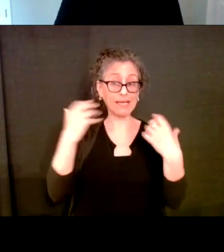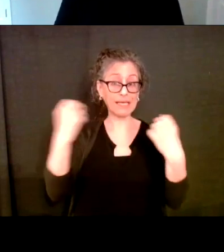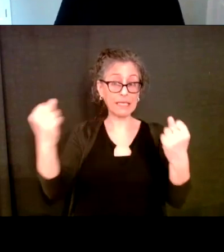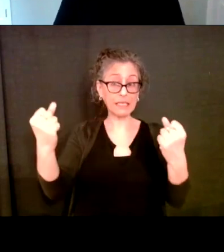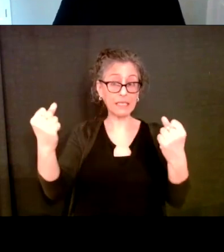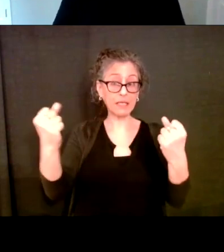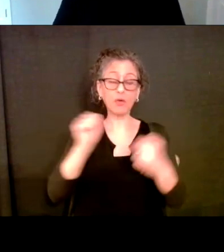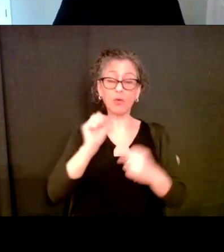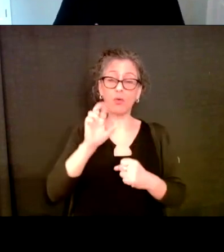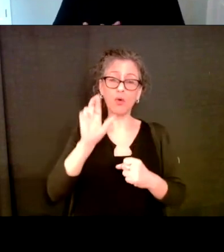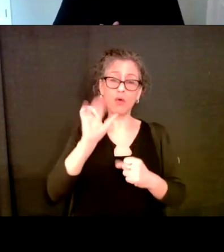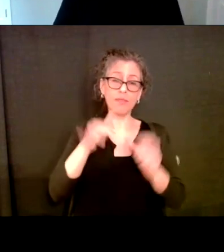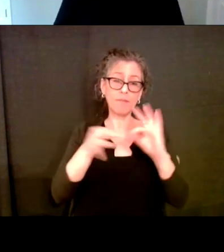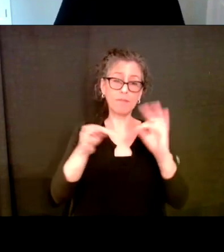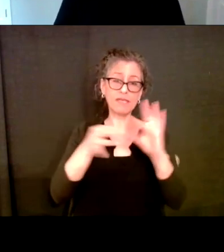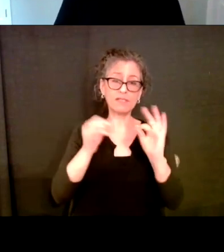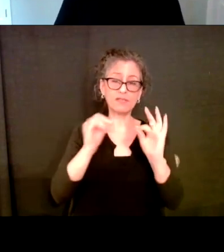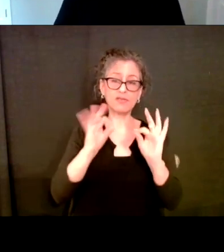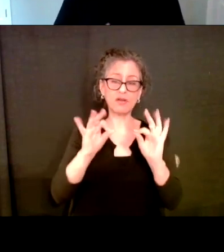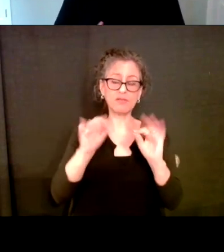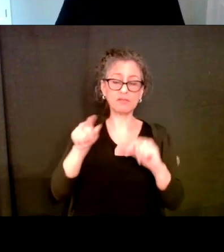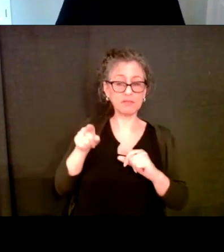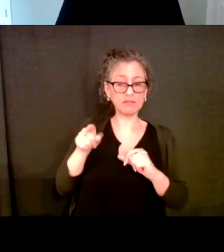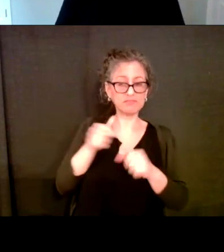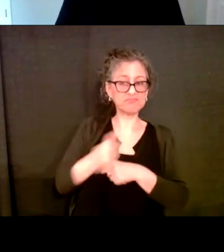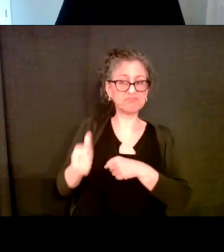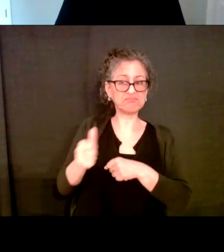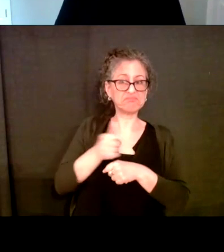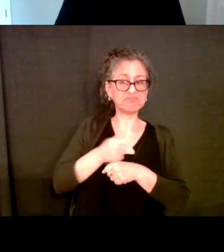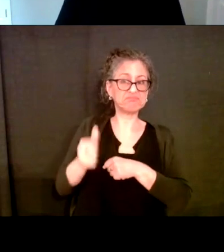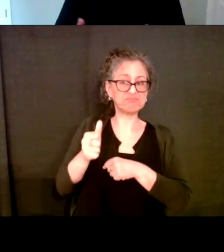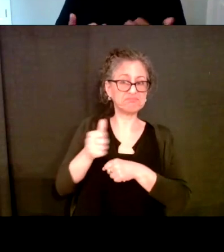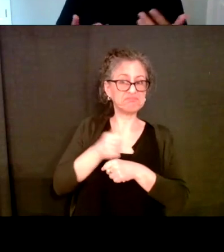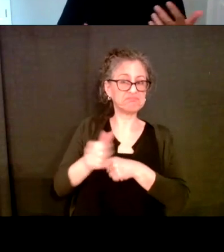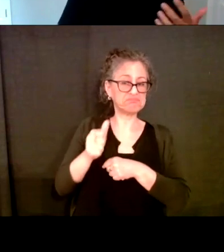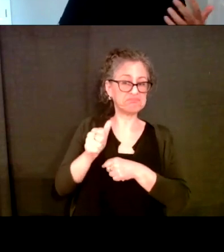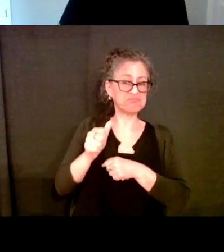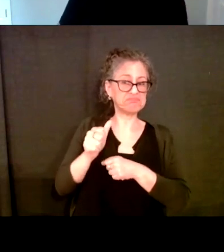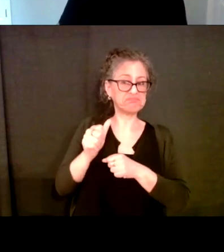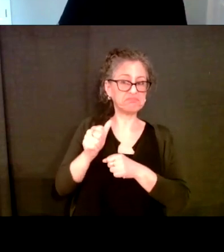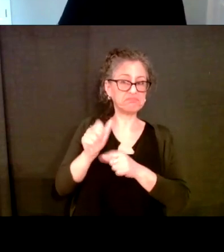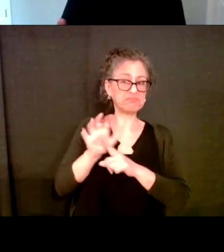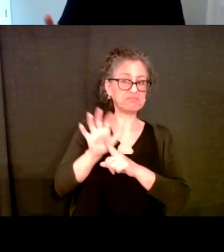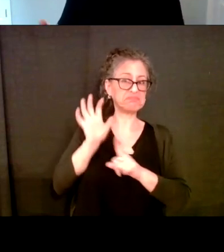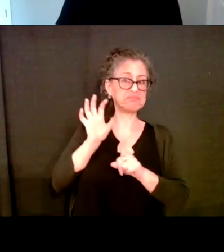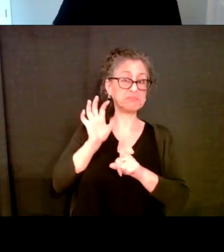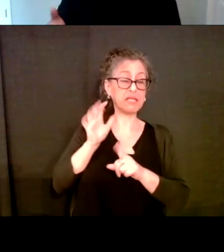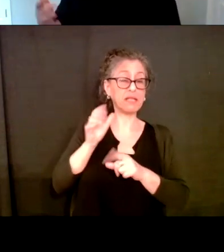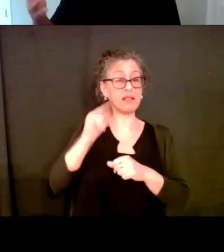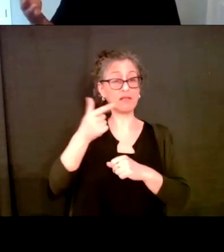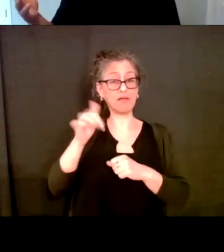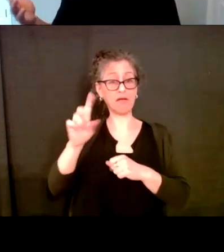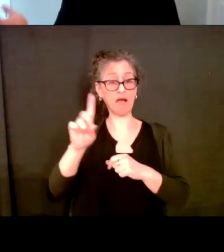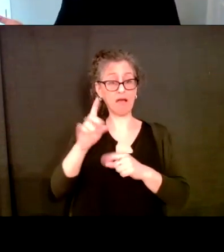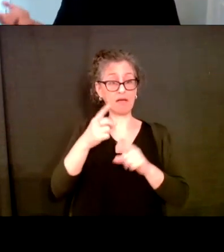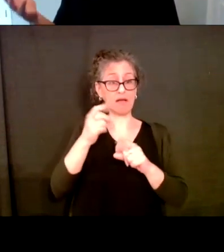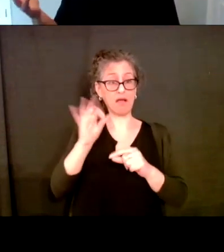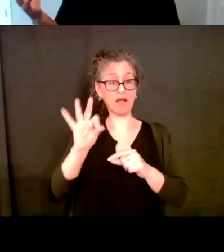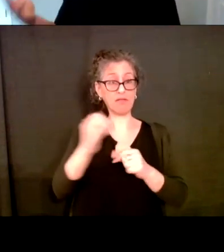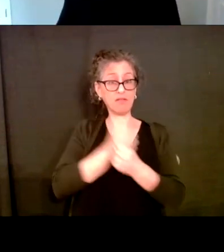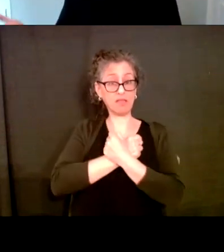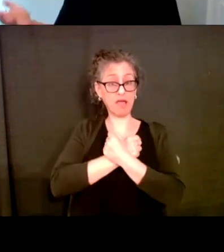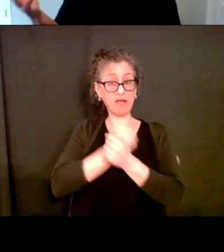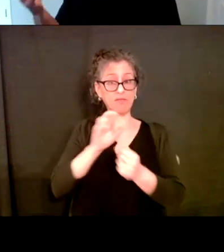Or is it a message of finger pointing and blaming? Is it a message of a God of love, or is it a message of a God